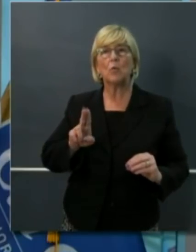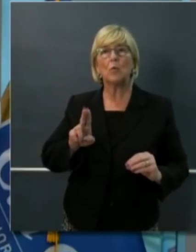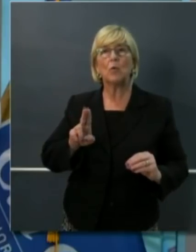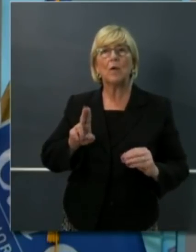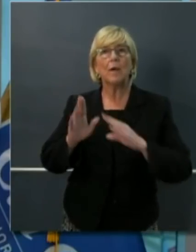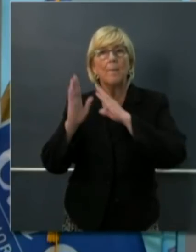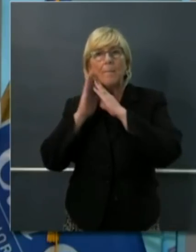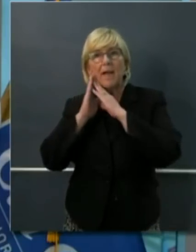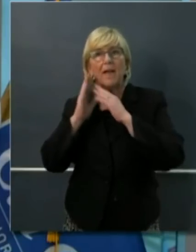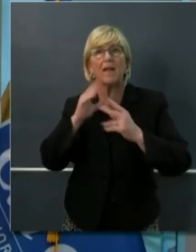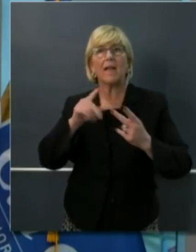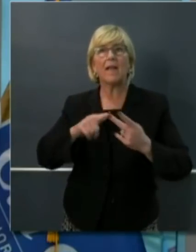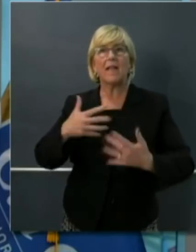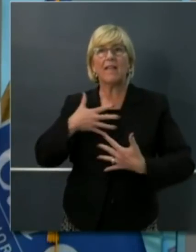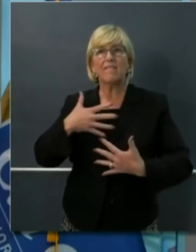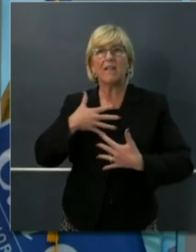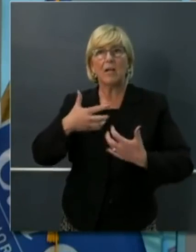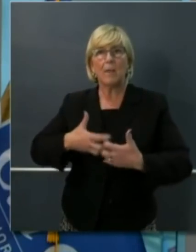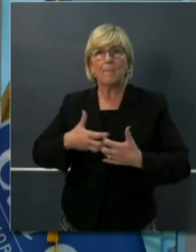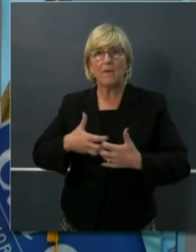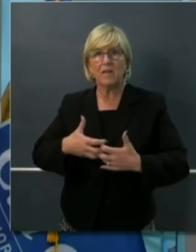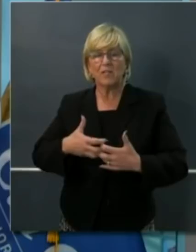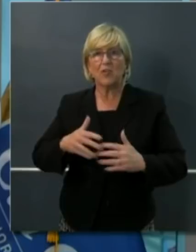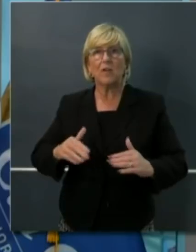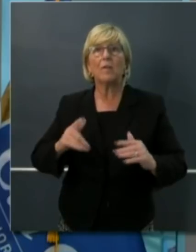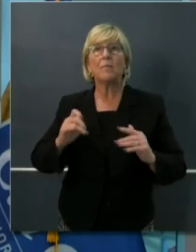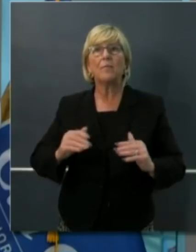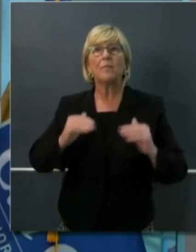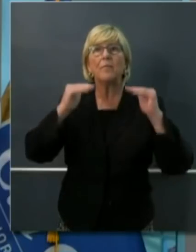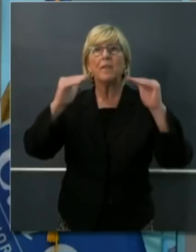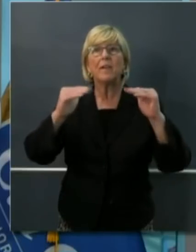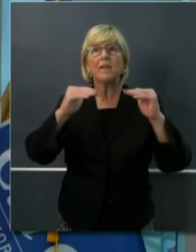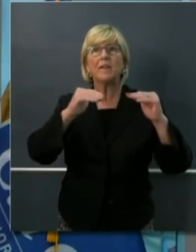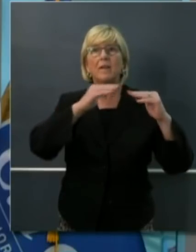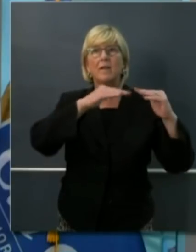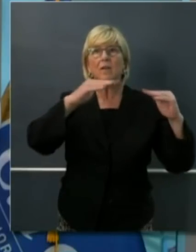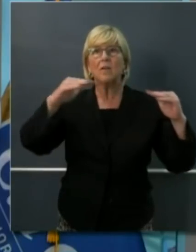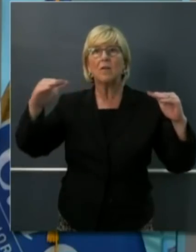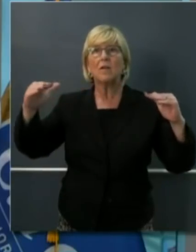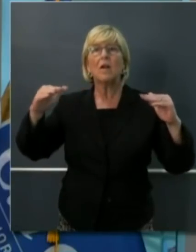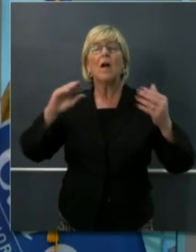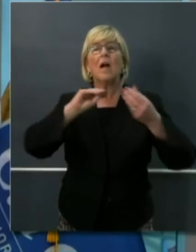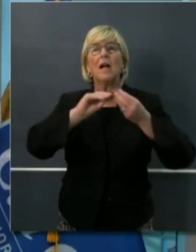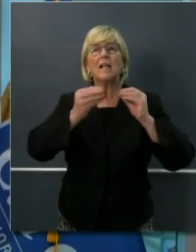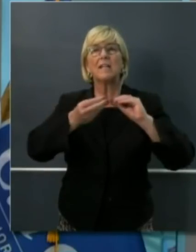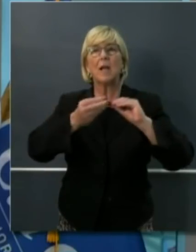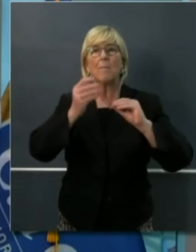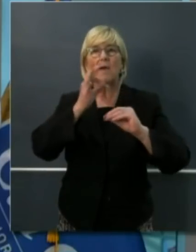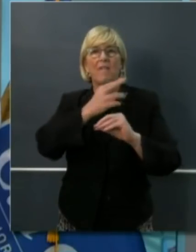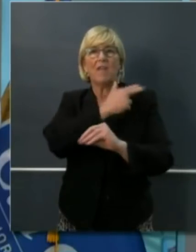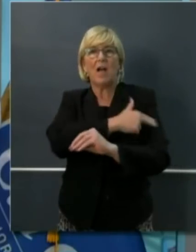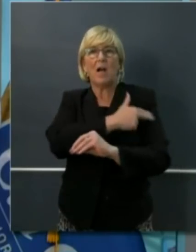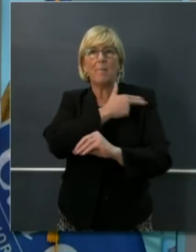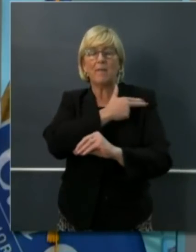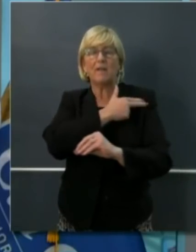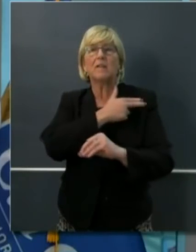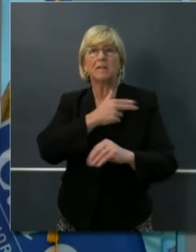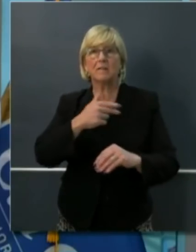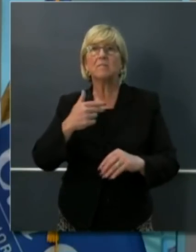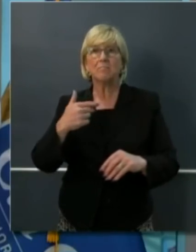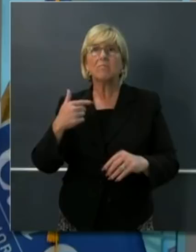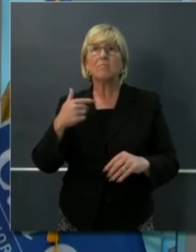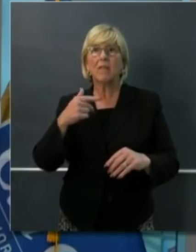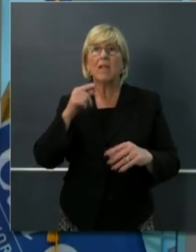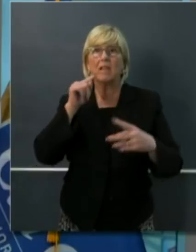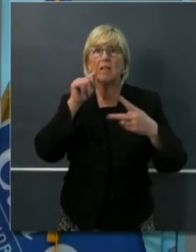our system. This upper line is our total number of hospitalizations, both of those who have been confirmed to have